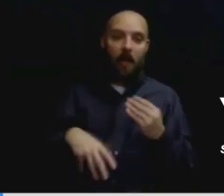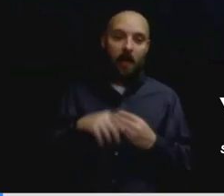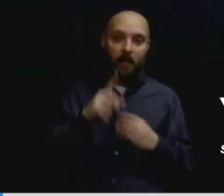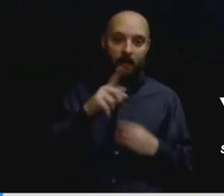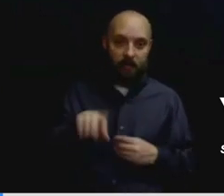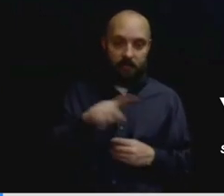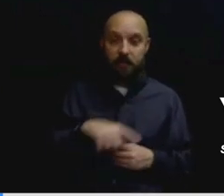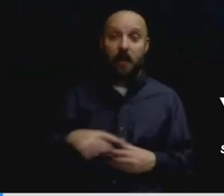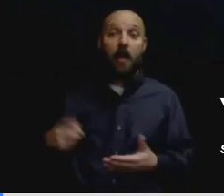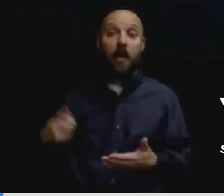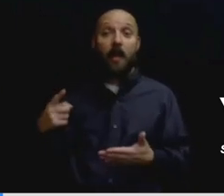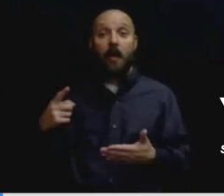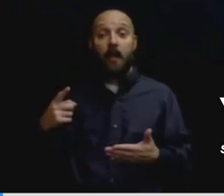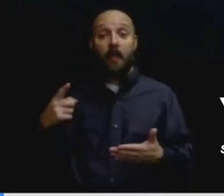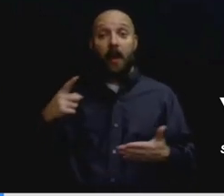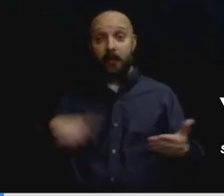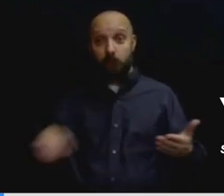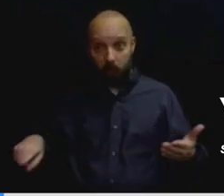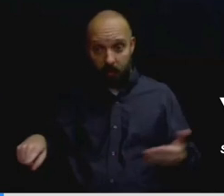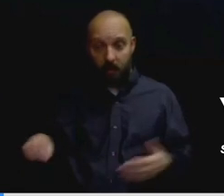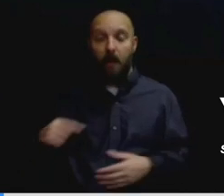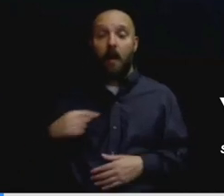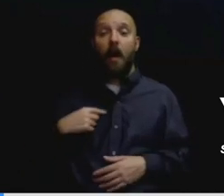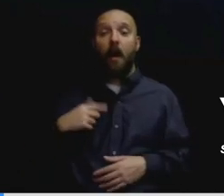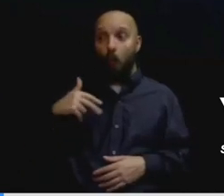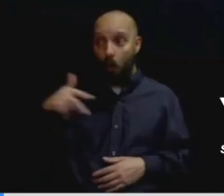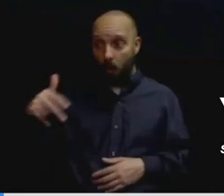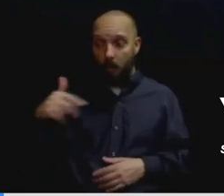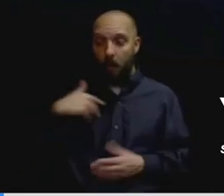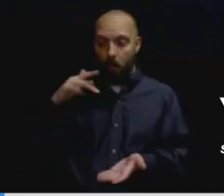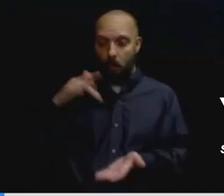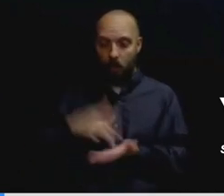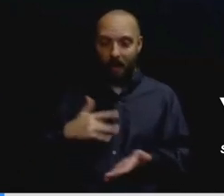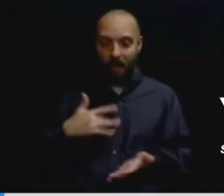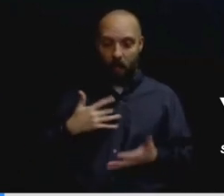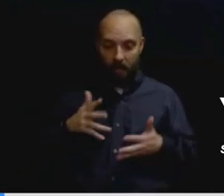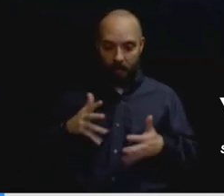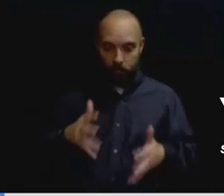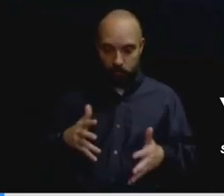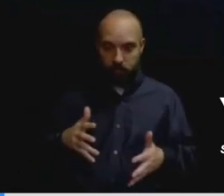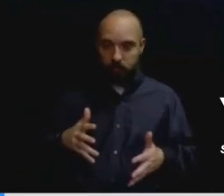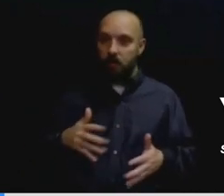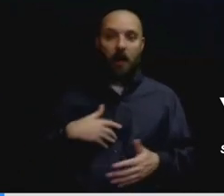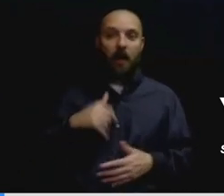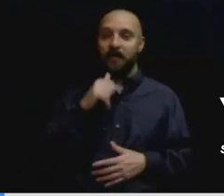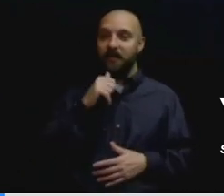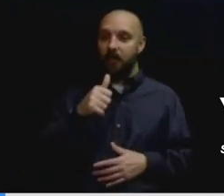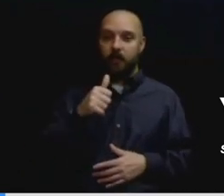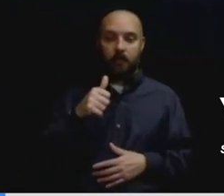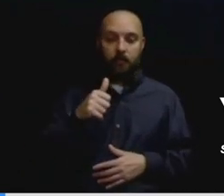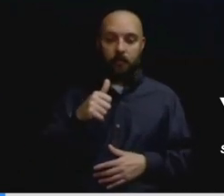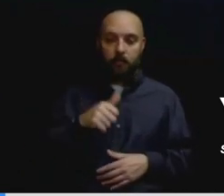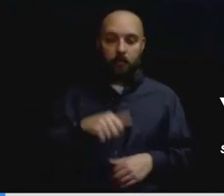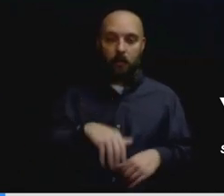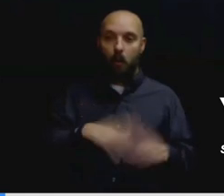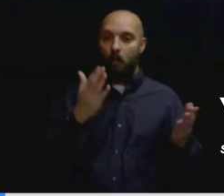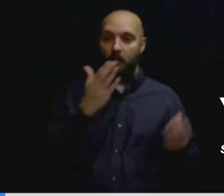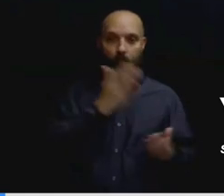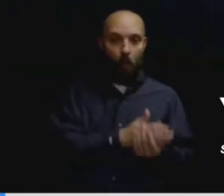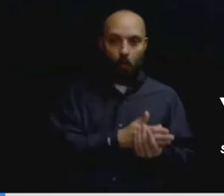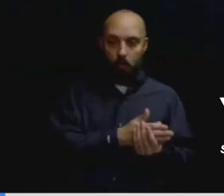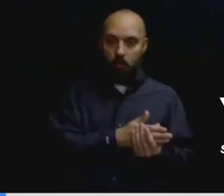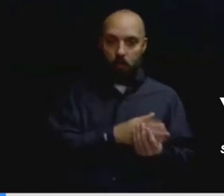week, I walk up to her and I press, I feel anxious. I then go into the folder on the iPad